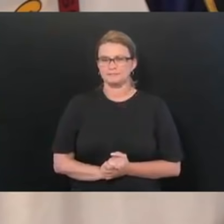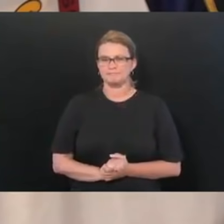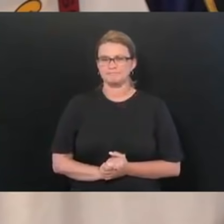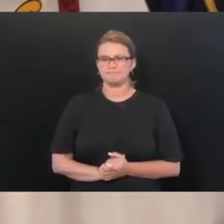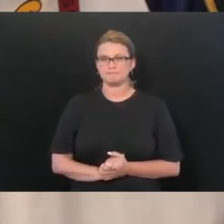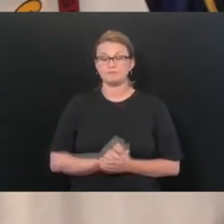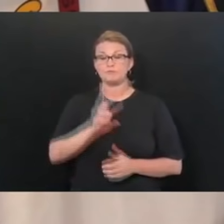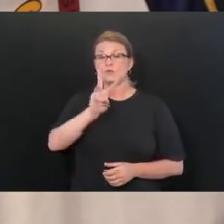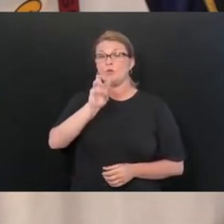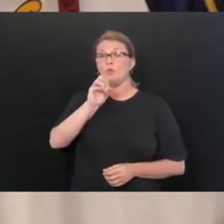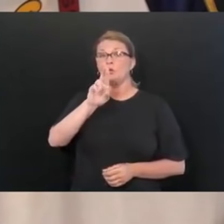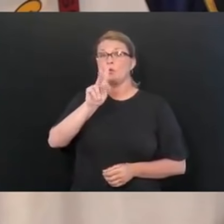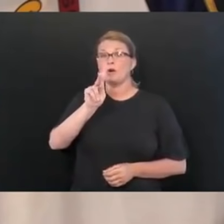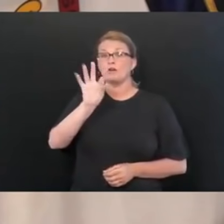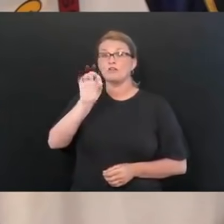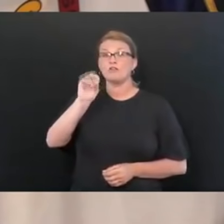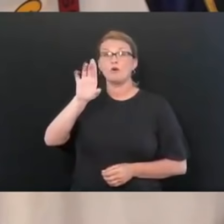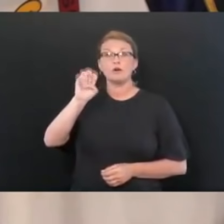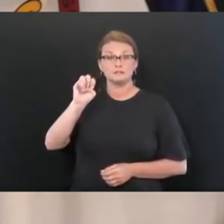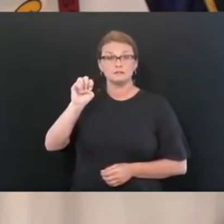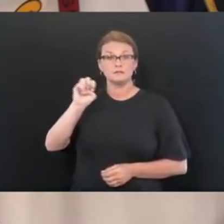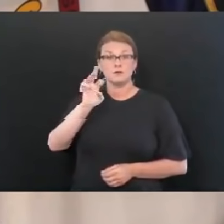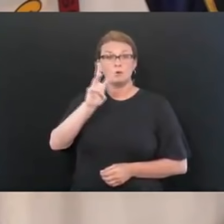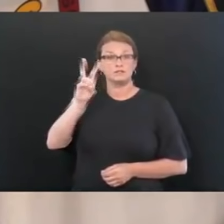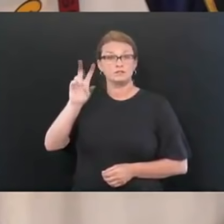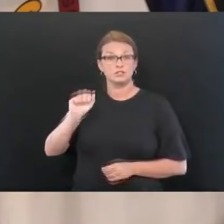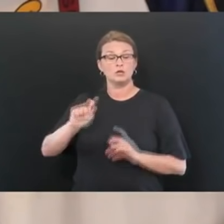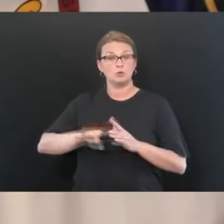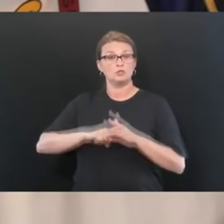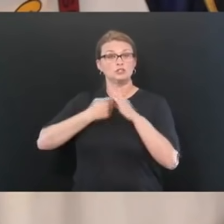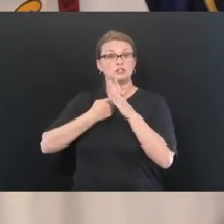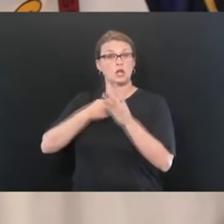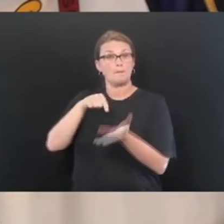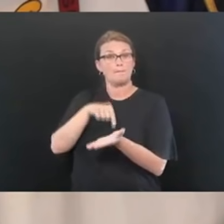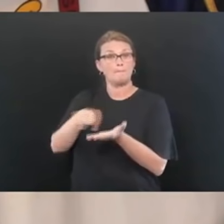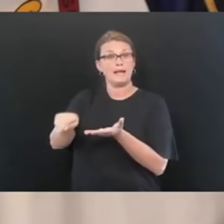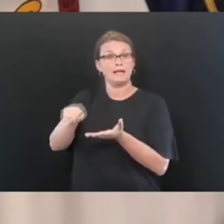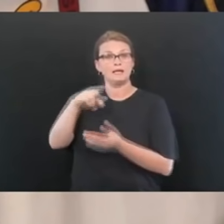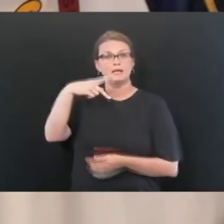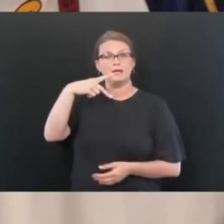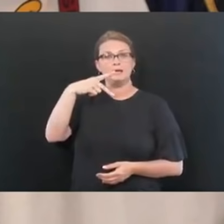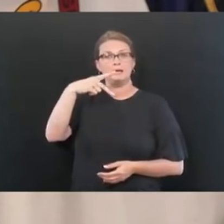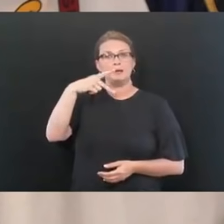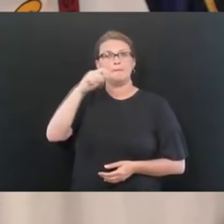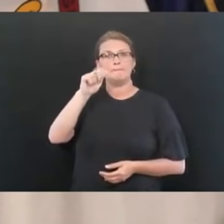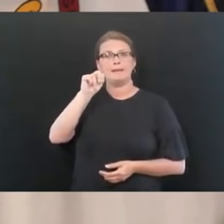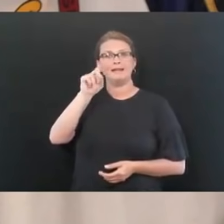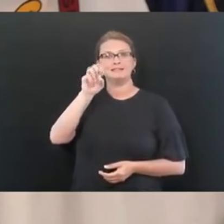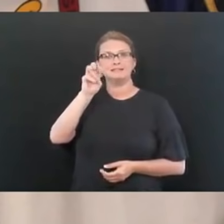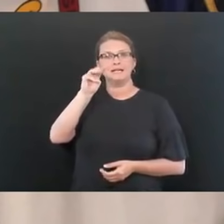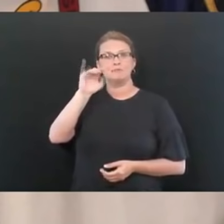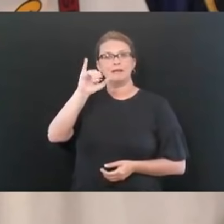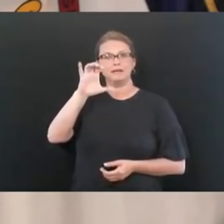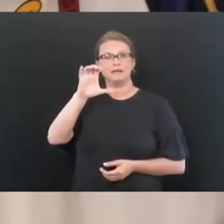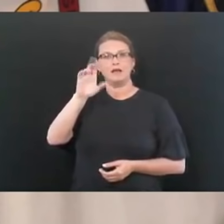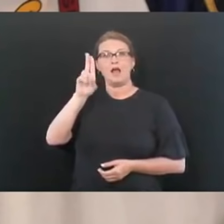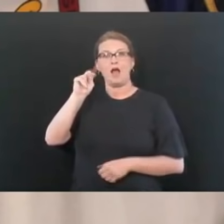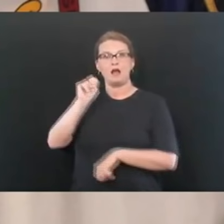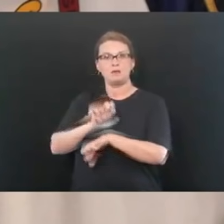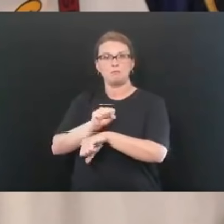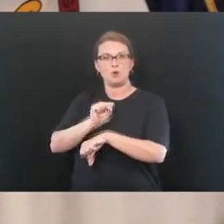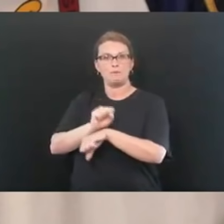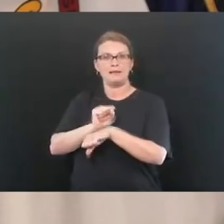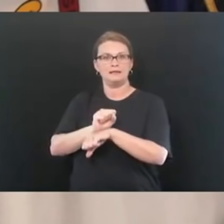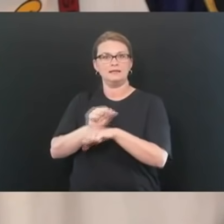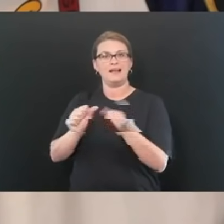Workforce West Virginia will begin paying pandemic unemployment assistance benefits on Friday, May the